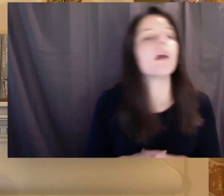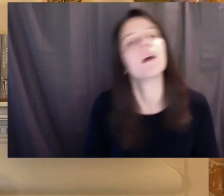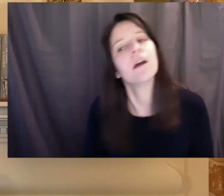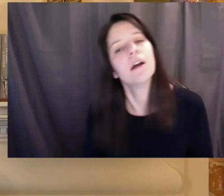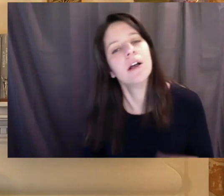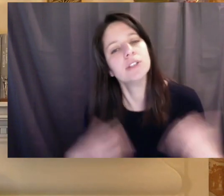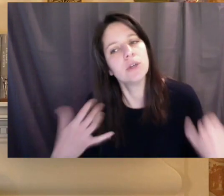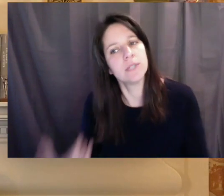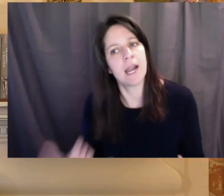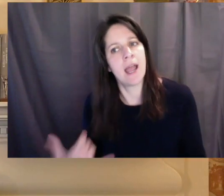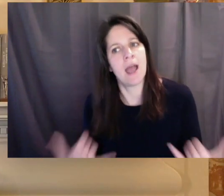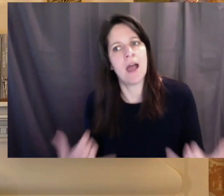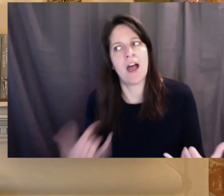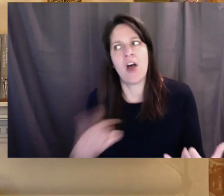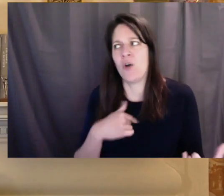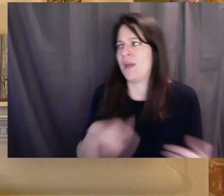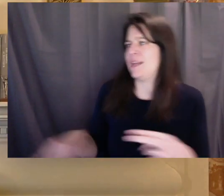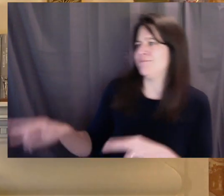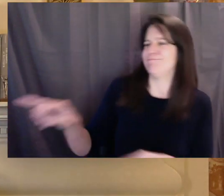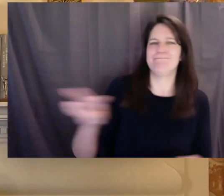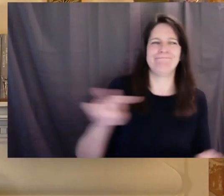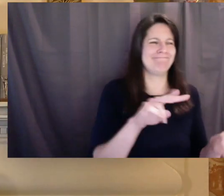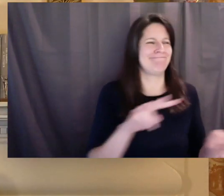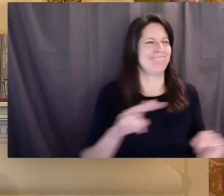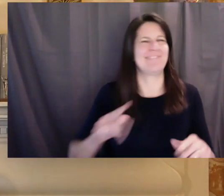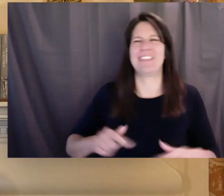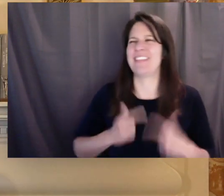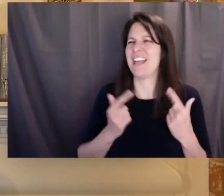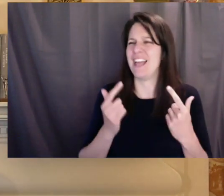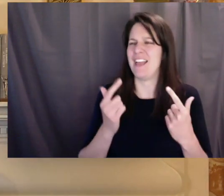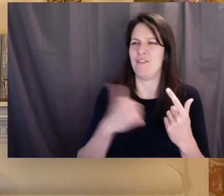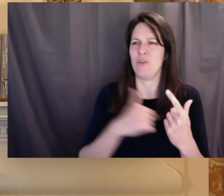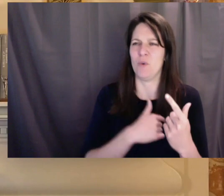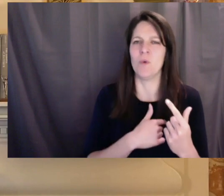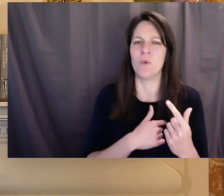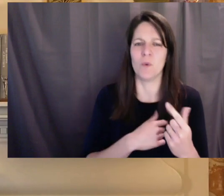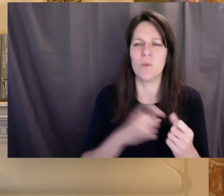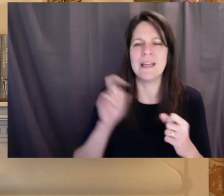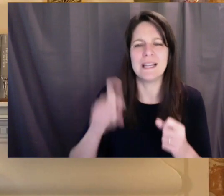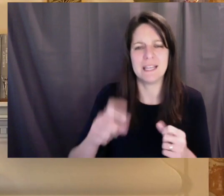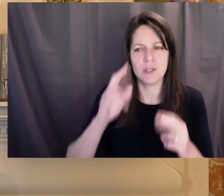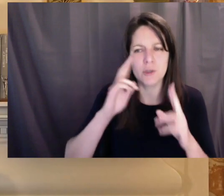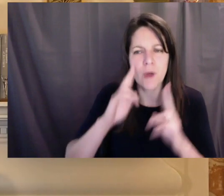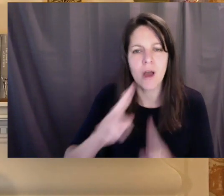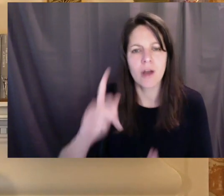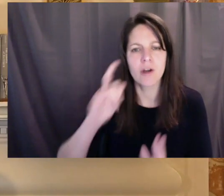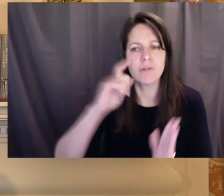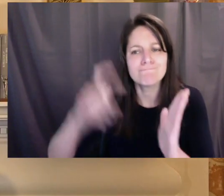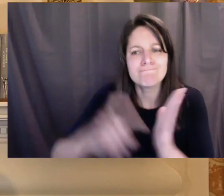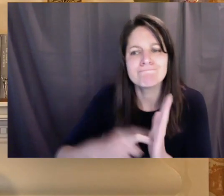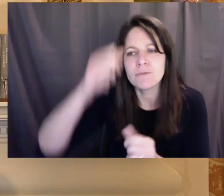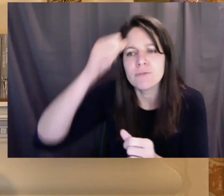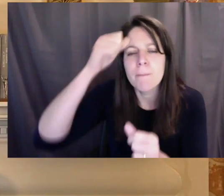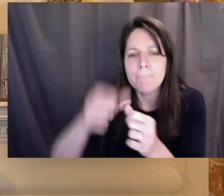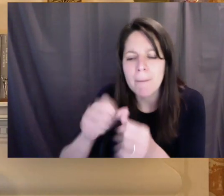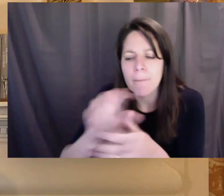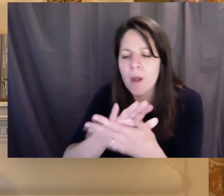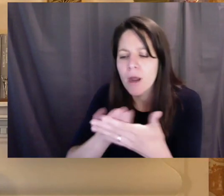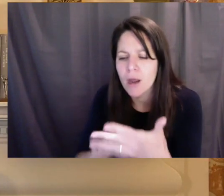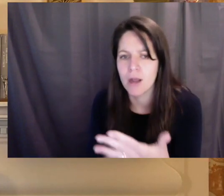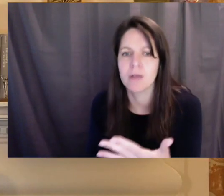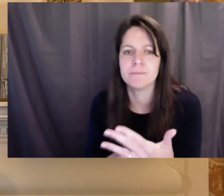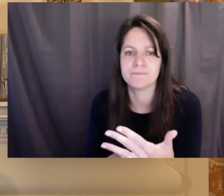this today in order to make sense of the world around us and in order for us to begin to heal the